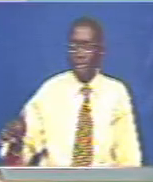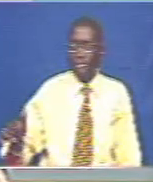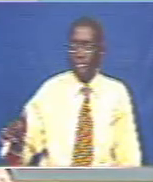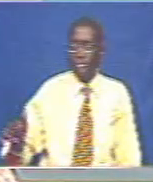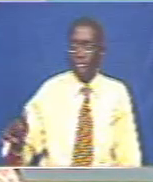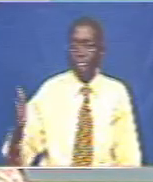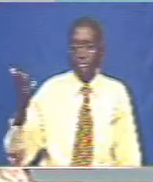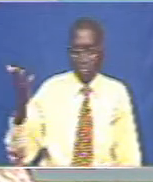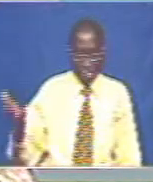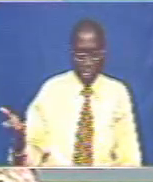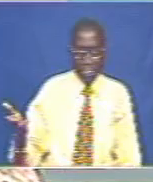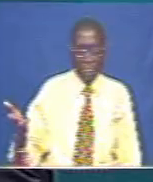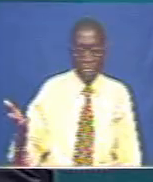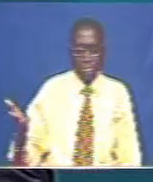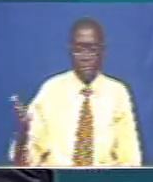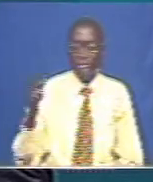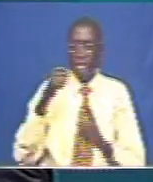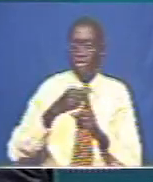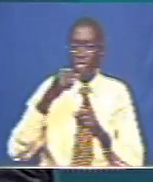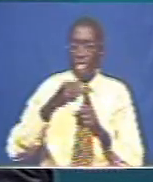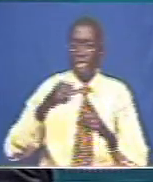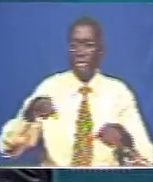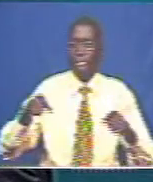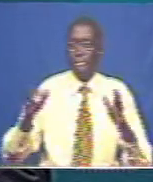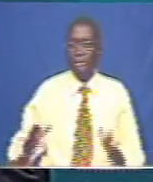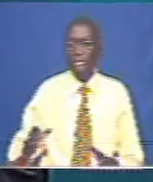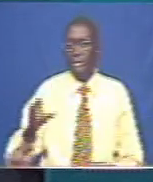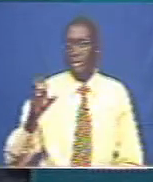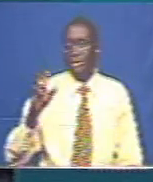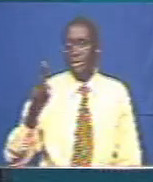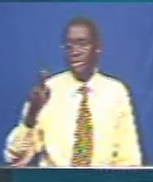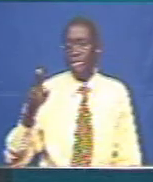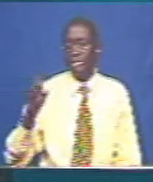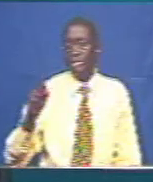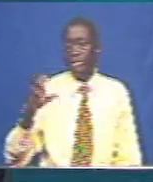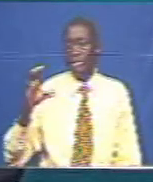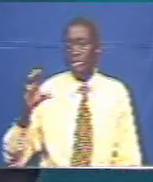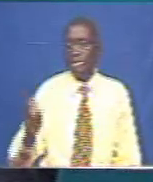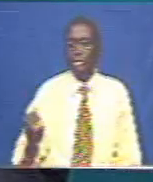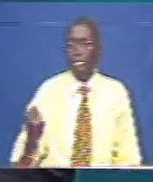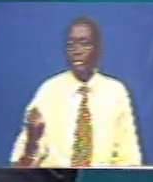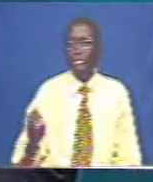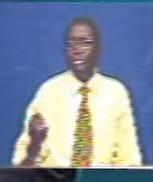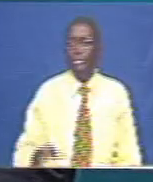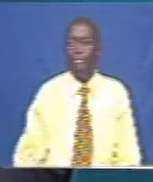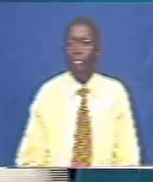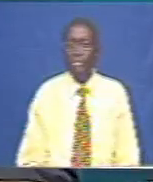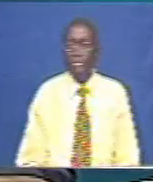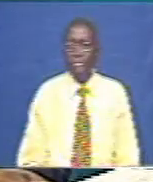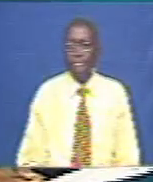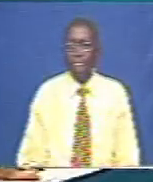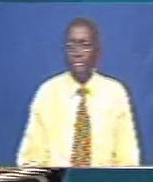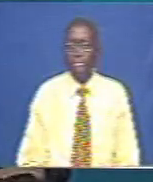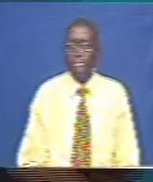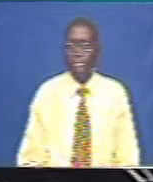Jeru. She is the advocacy manager at CUSCCO, which is Kenya Union of Savings and Cooperatives Union. Yes. Got it